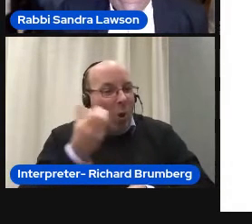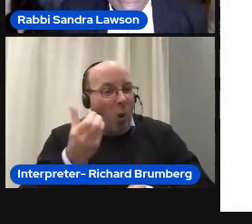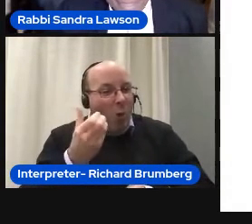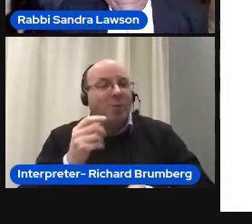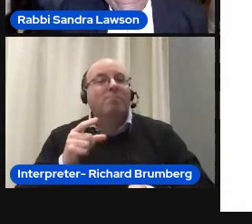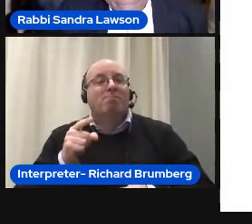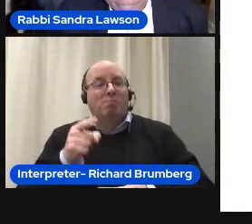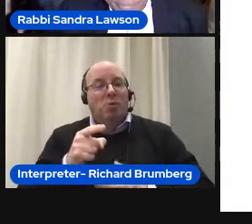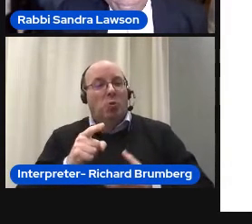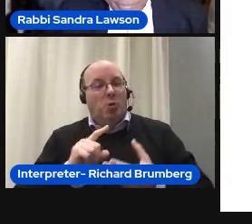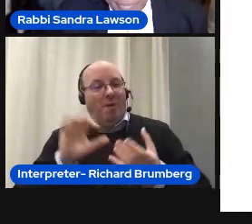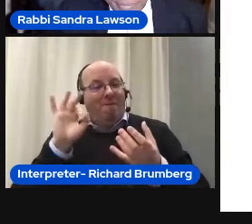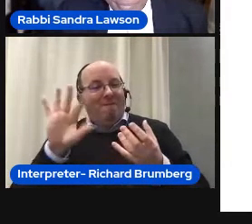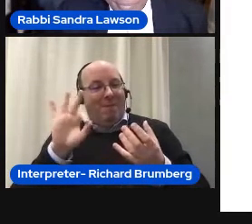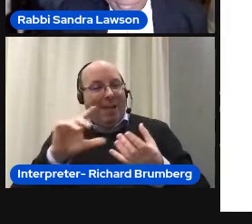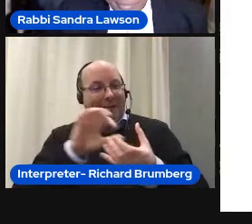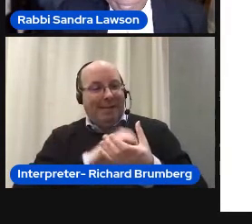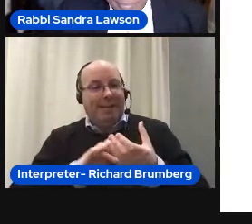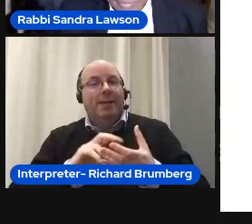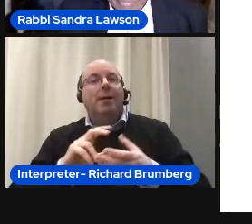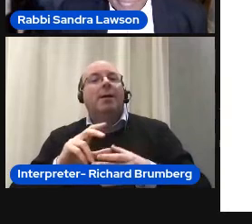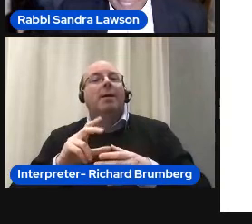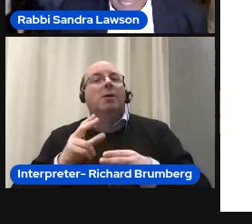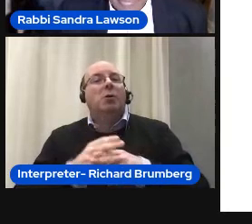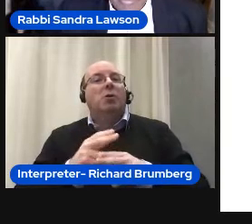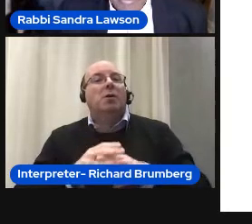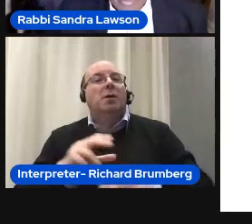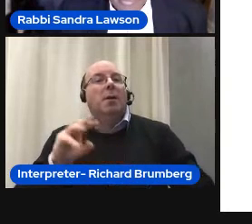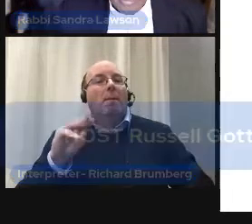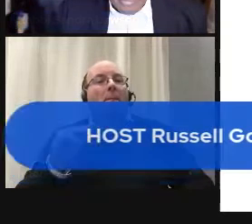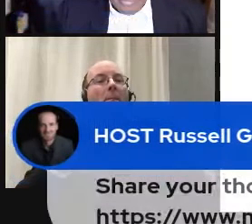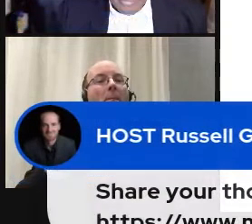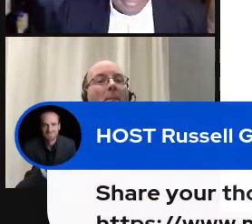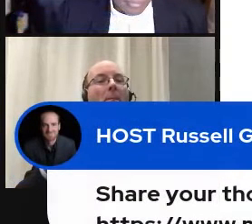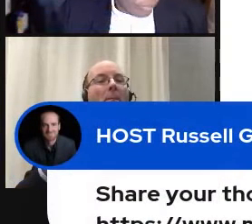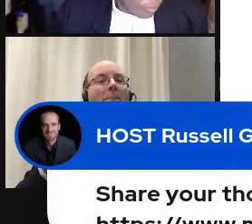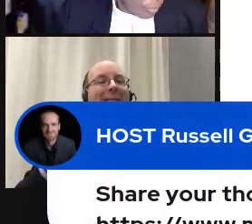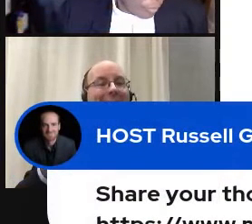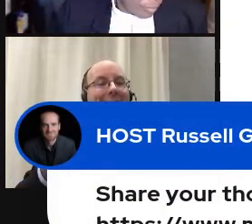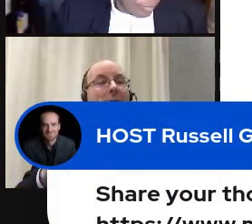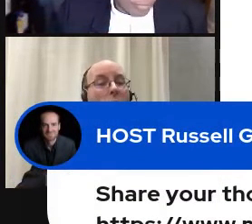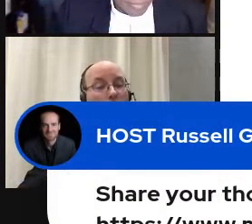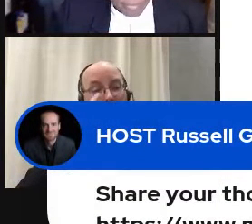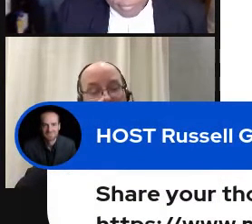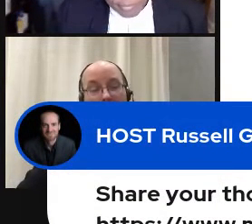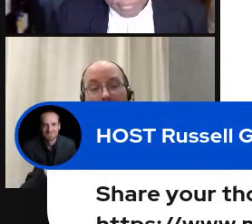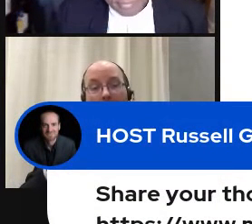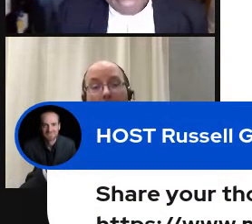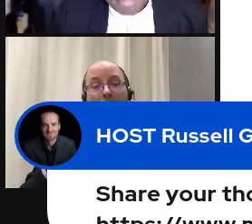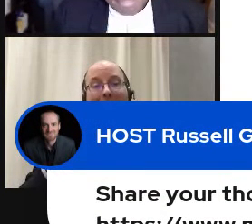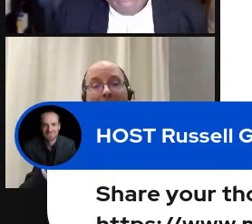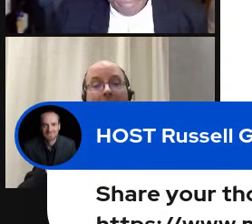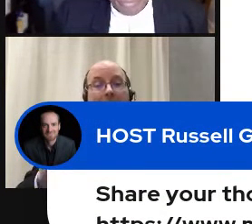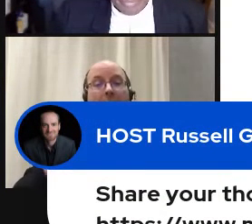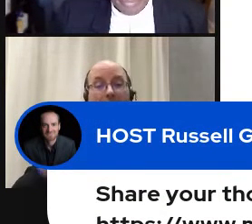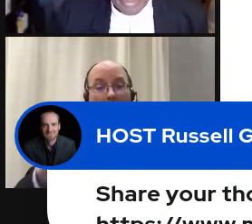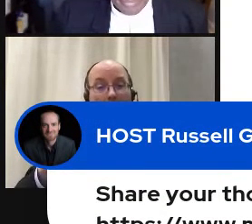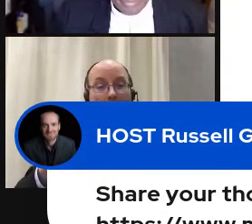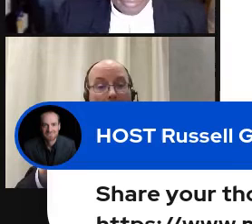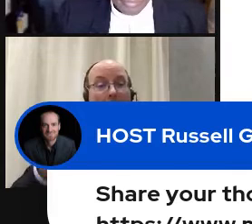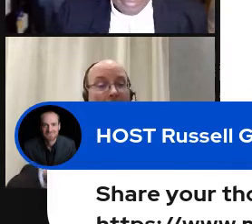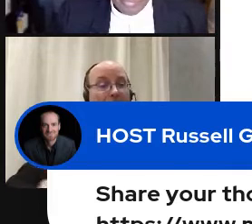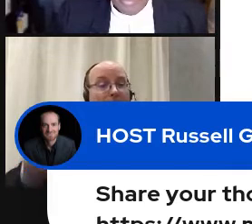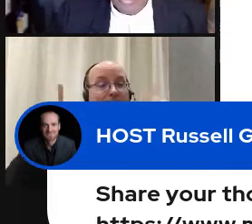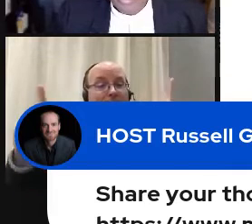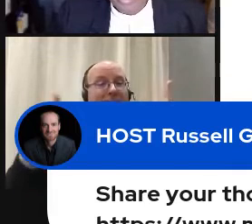that we can get your feedback using this tool called Mentimeter or Menti. So if you go to menti.com and you can see on the screen,